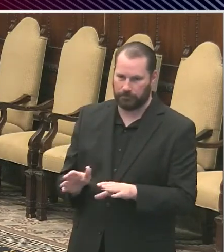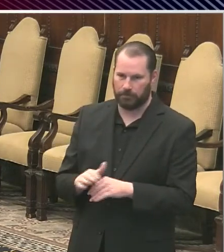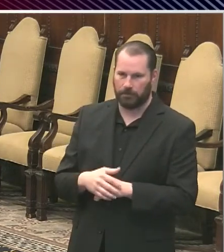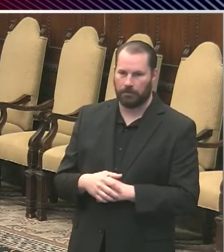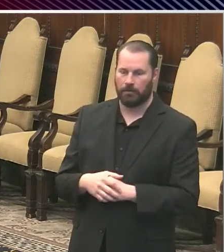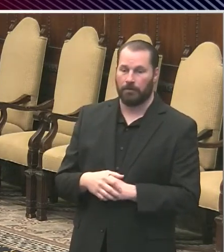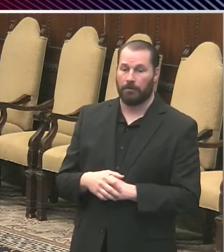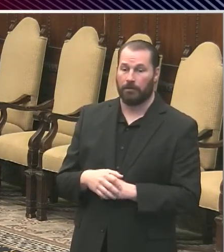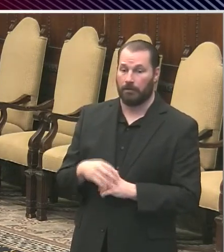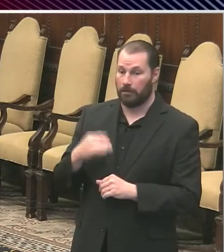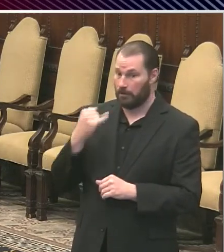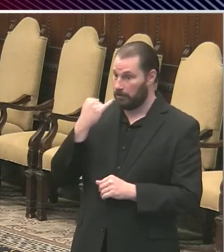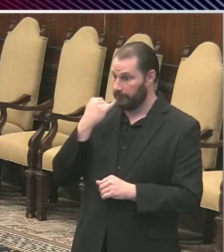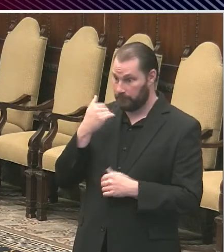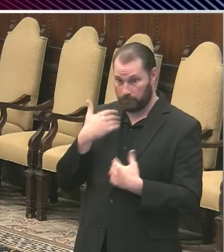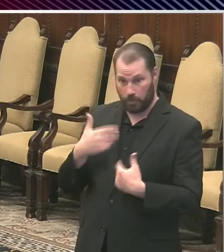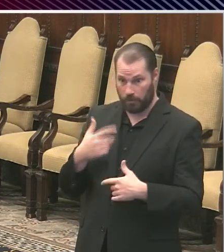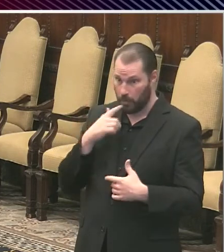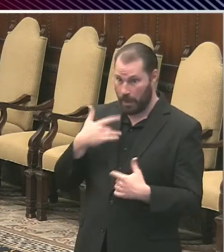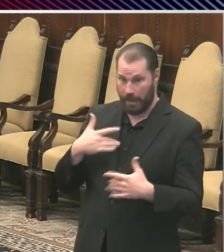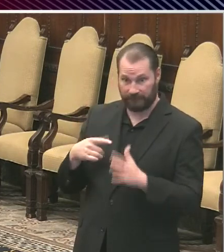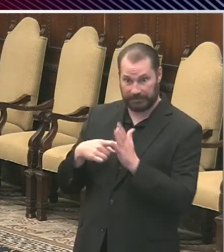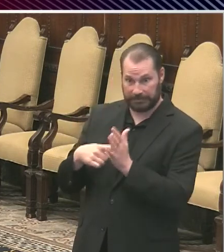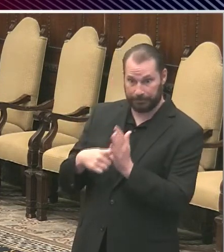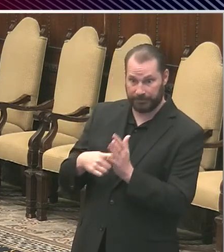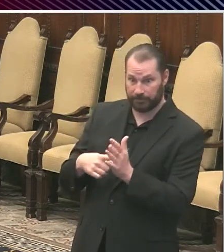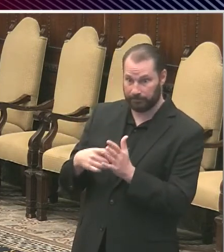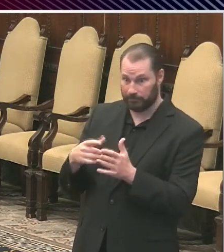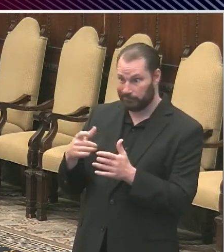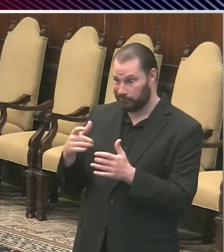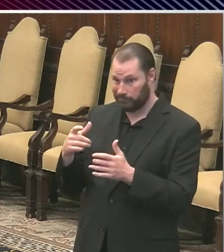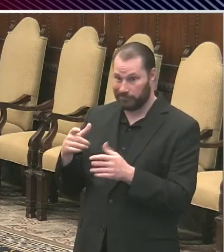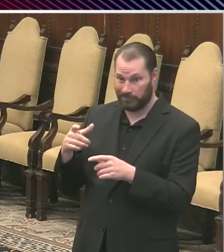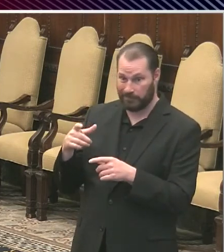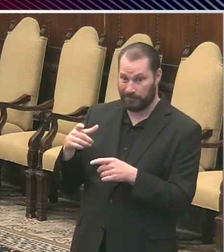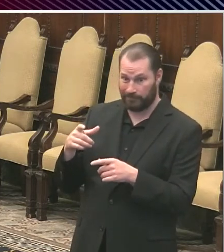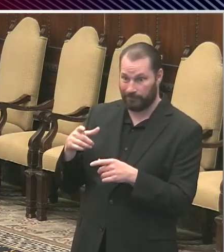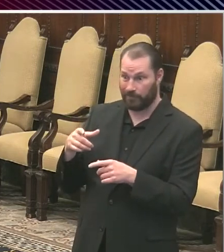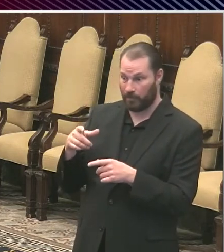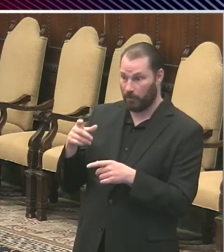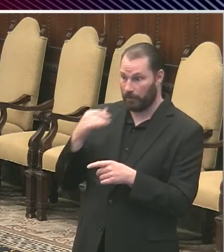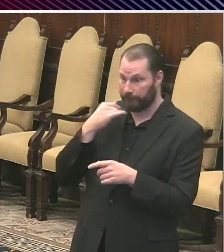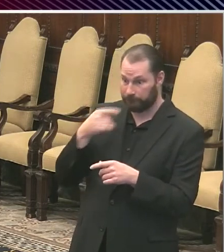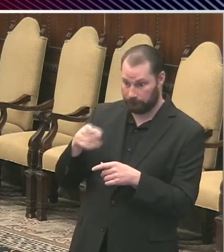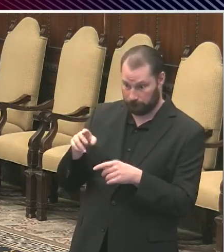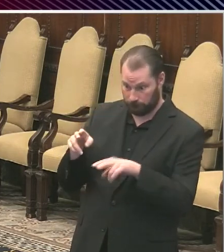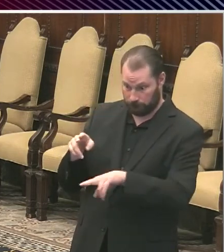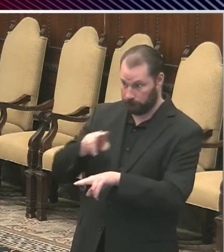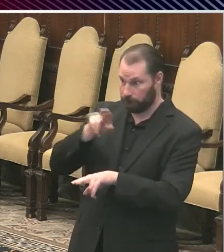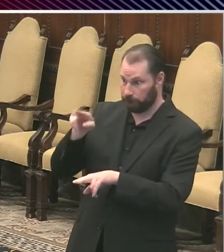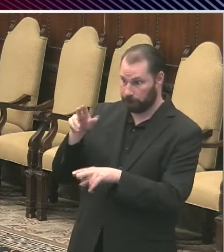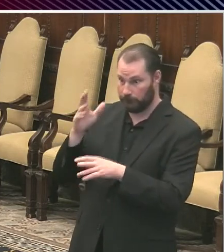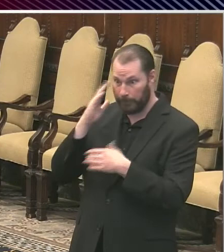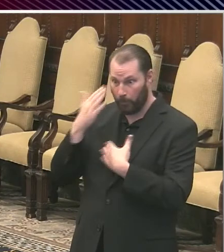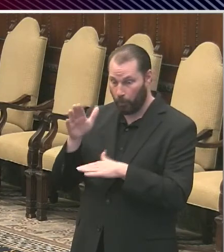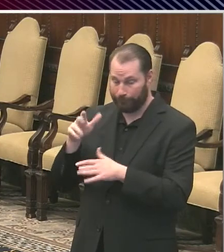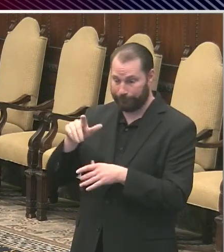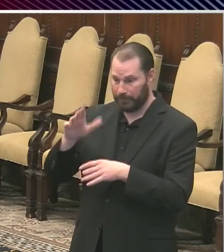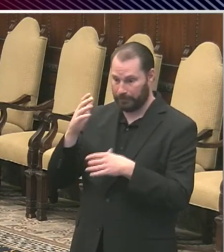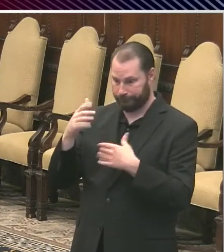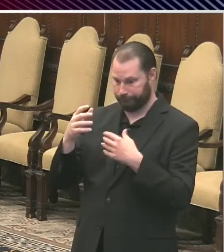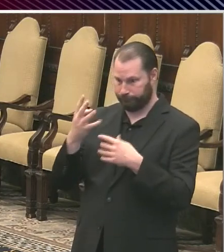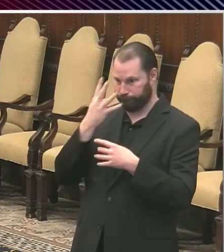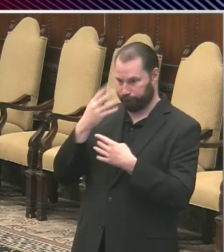be sometimes that they would be testing them. All this is decided on an inmate by inmate basis to try to contain the spread within the